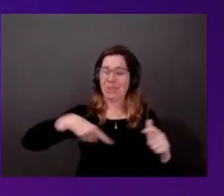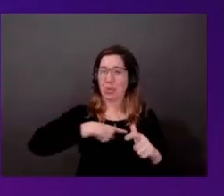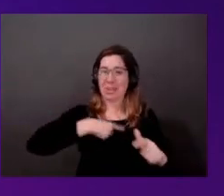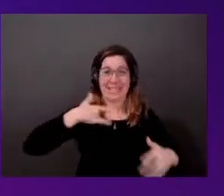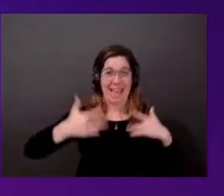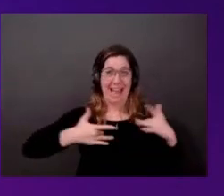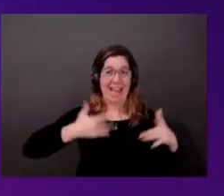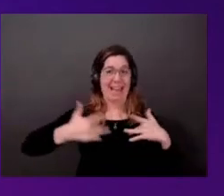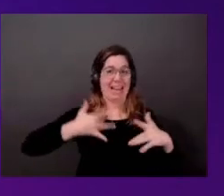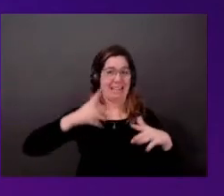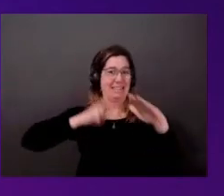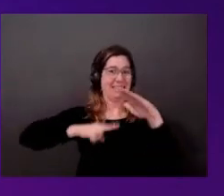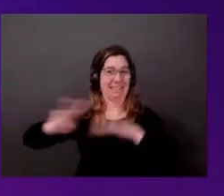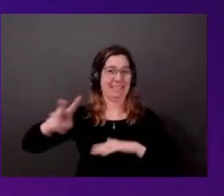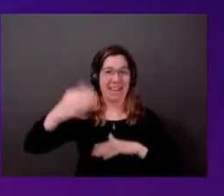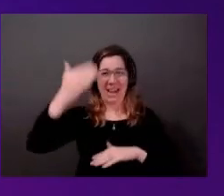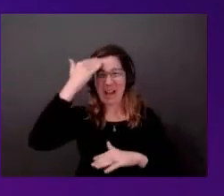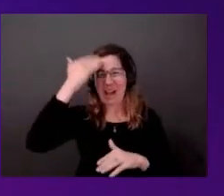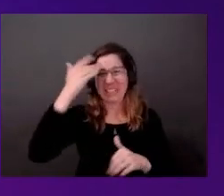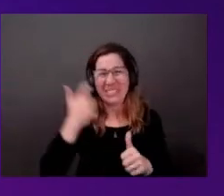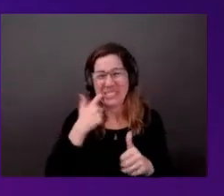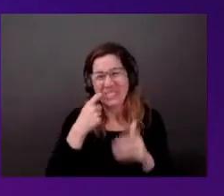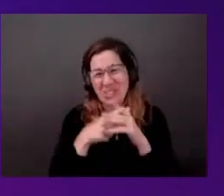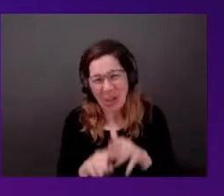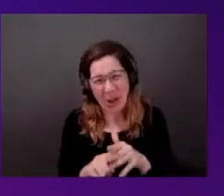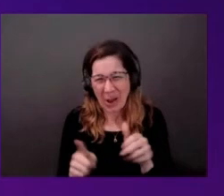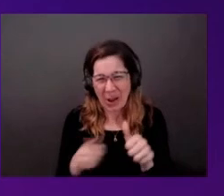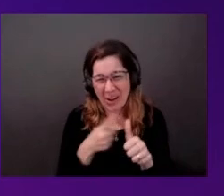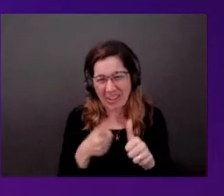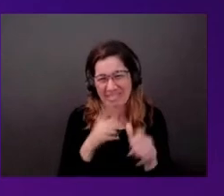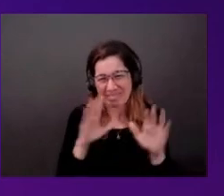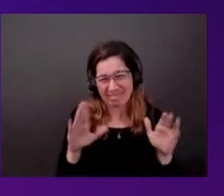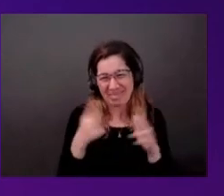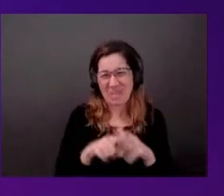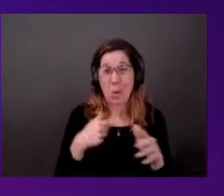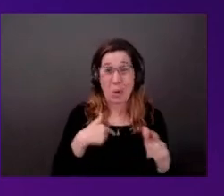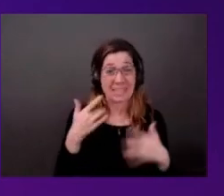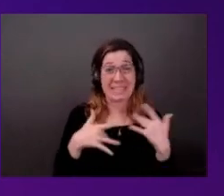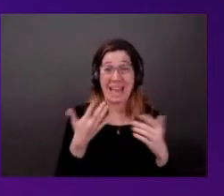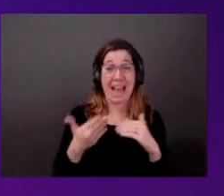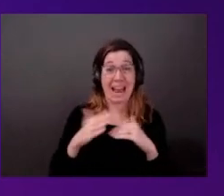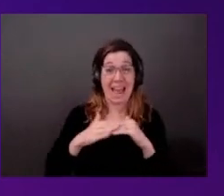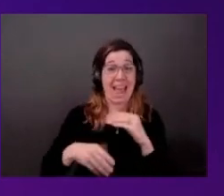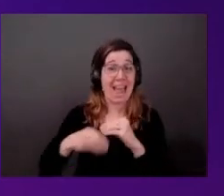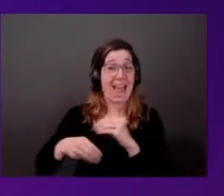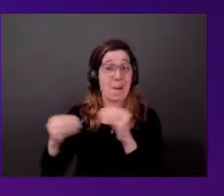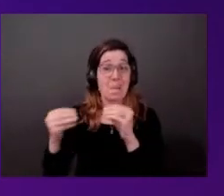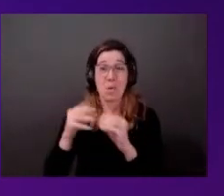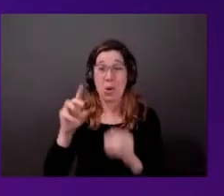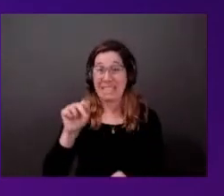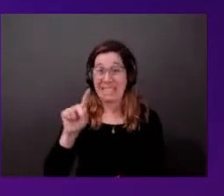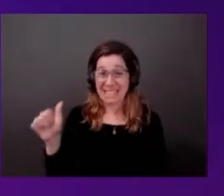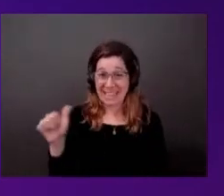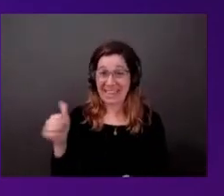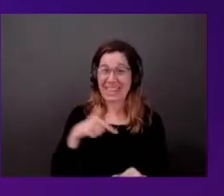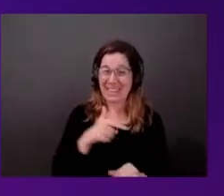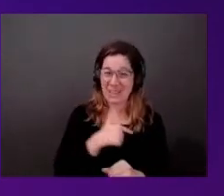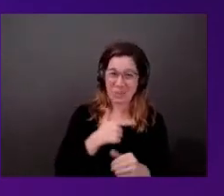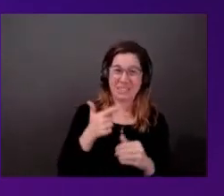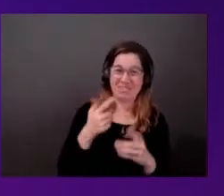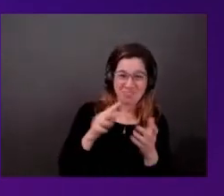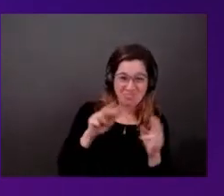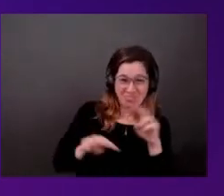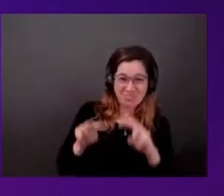are excited to add a lot of other data attributes onto this as we cover all of our manufacturing settings and uniqueness,